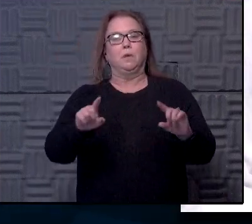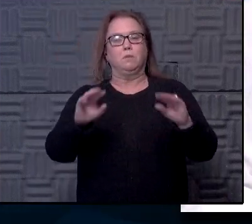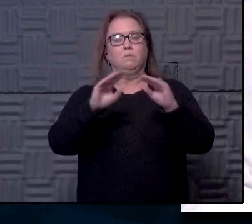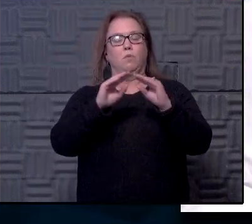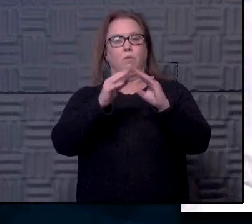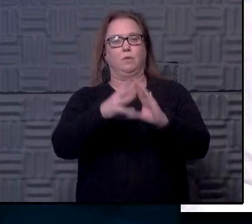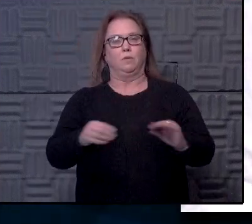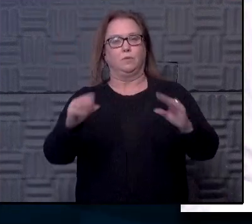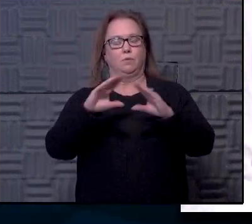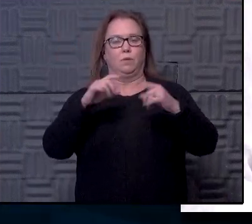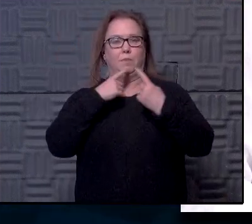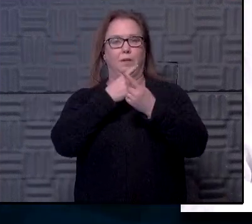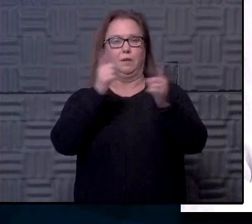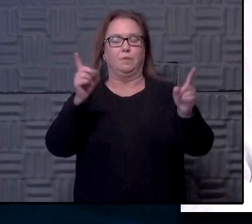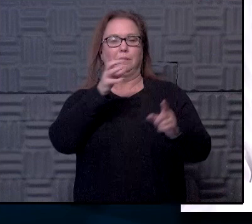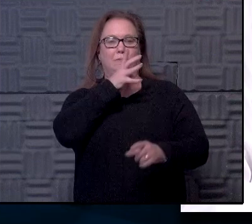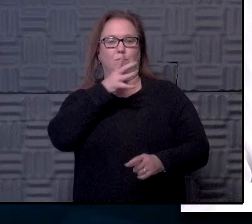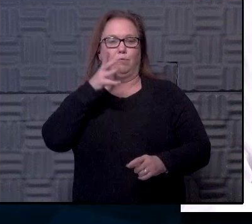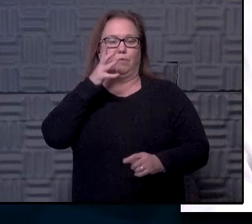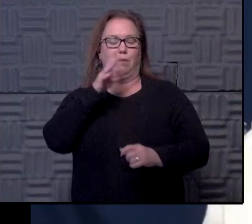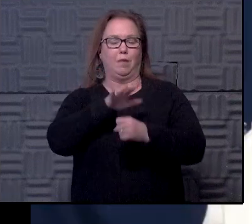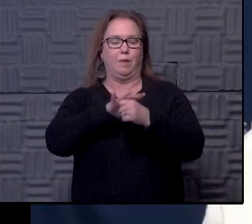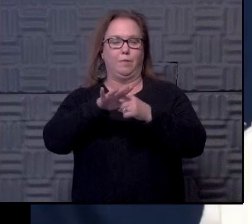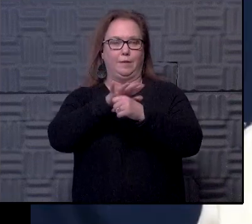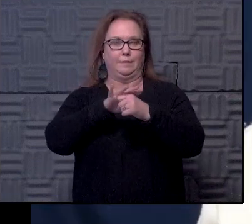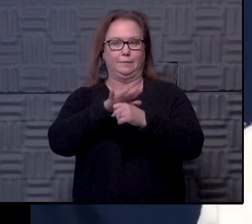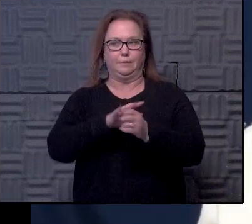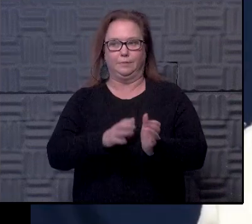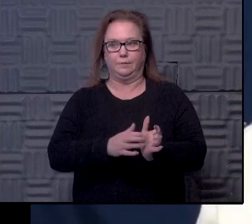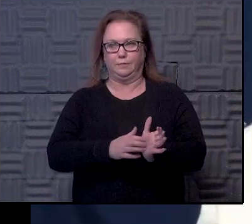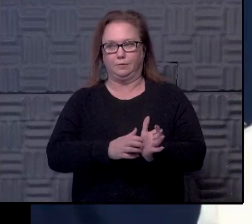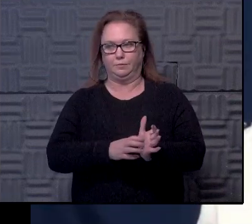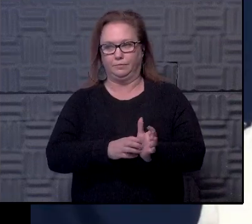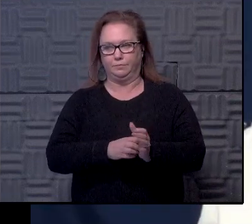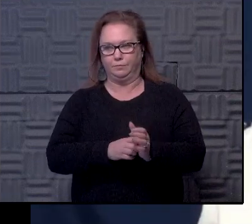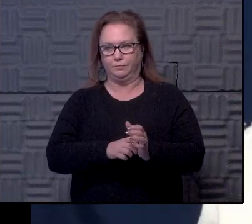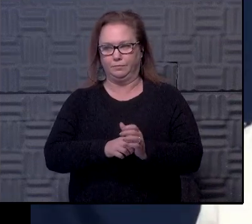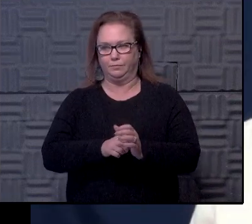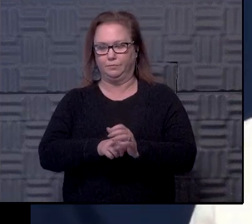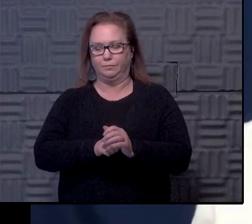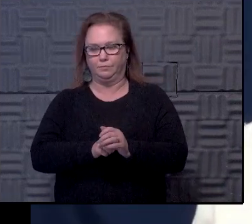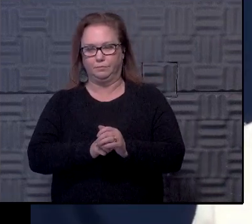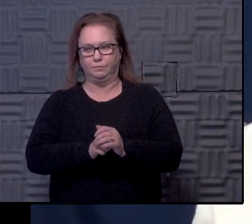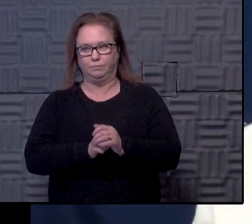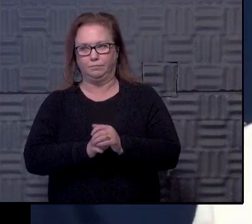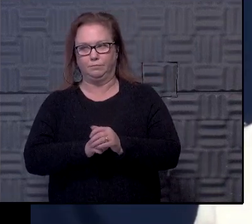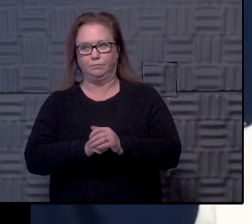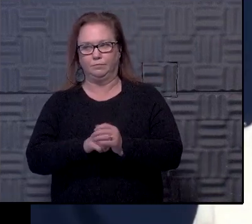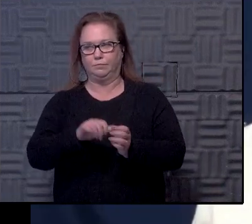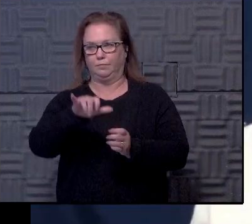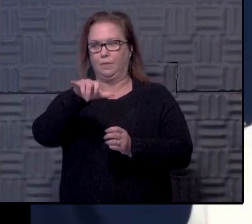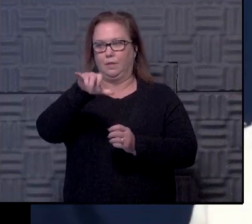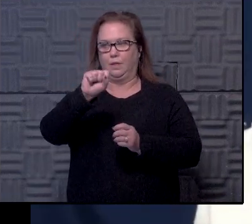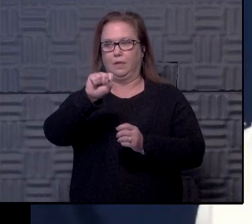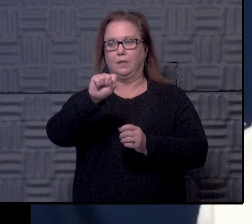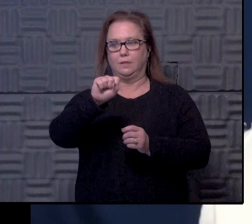story right now, especially coming from rural areas. Mm-hmm. Yes, I mean, I think we would have to say yes.